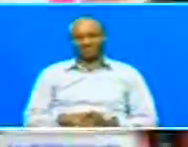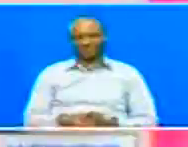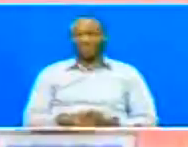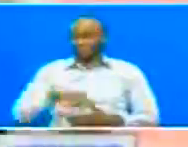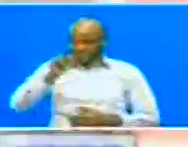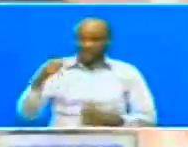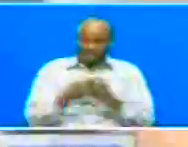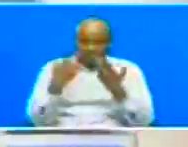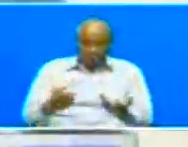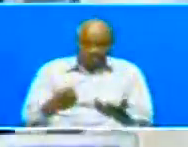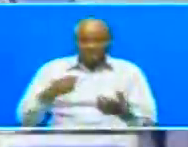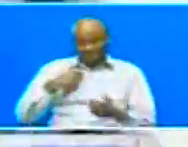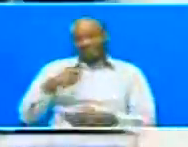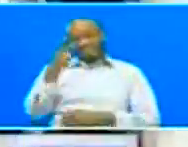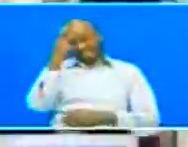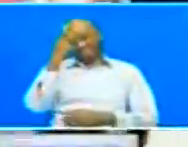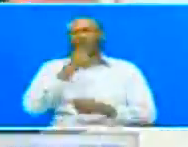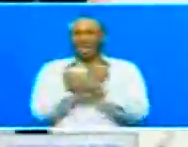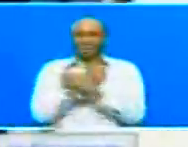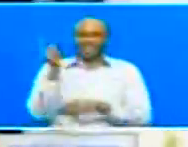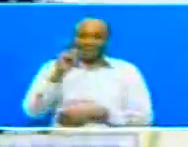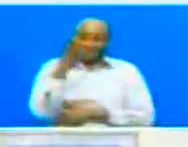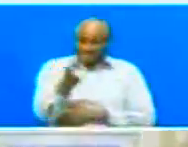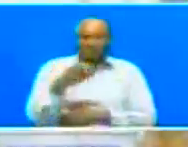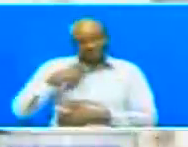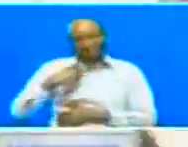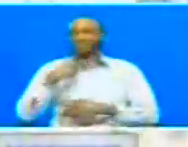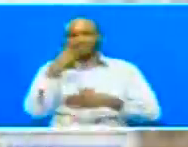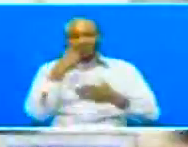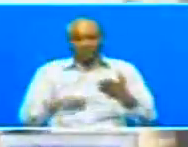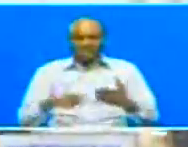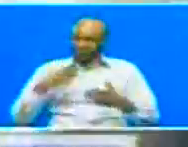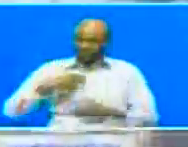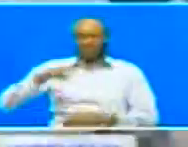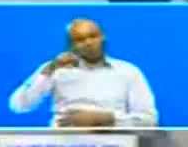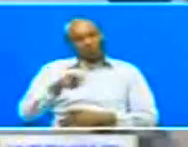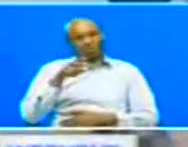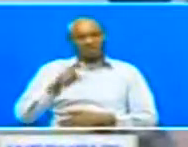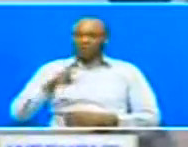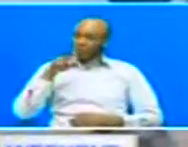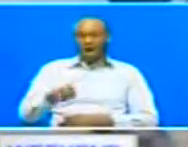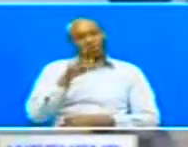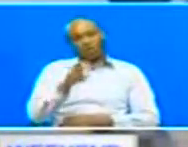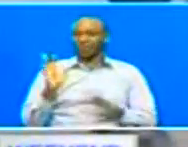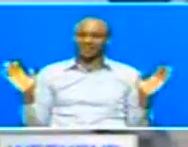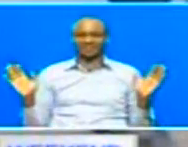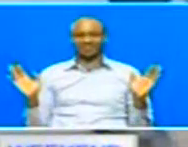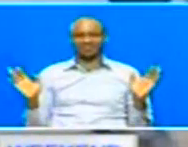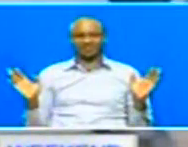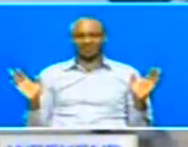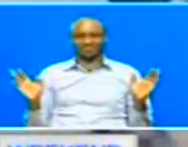So it turned out that Kidero loved Nairobi so much that he gave the city his only begotten exercising